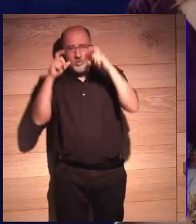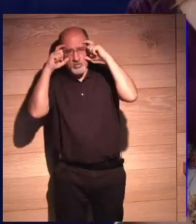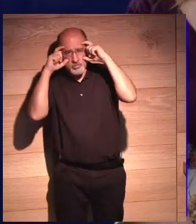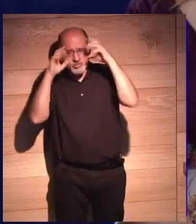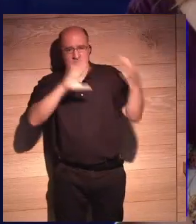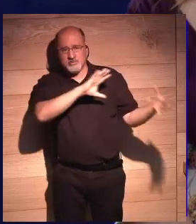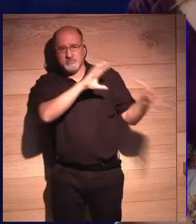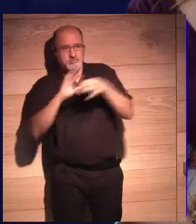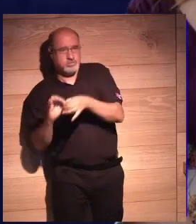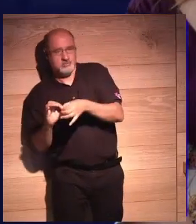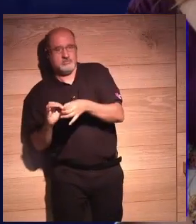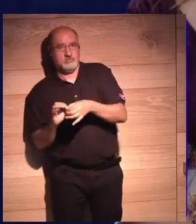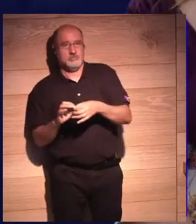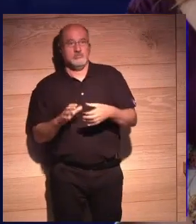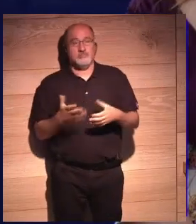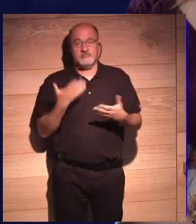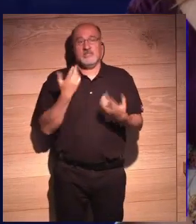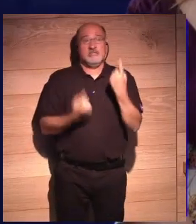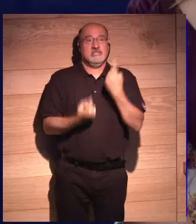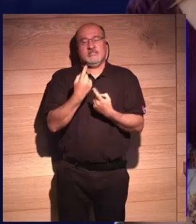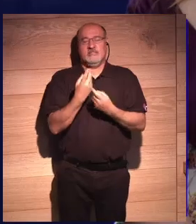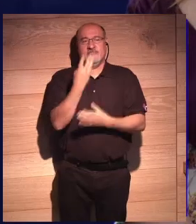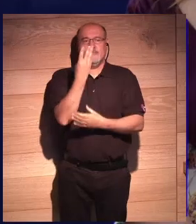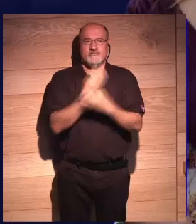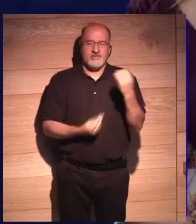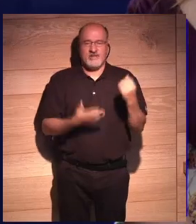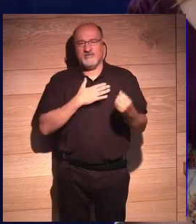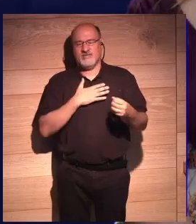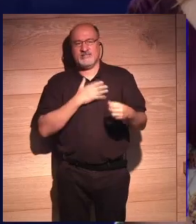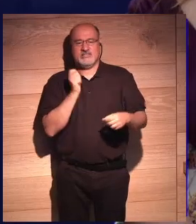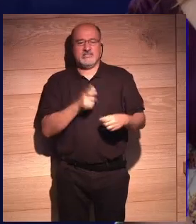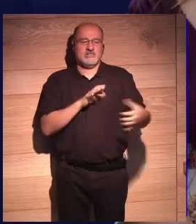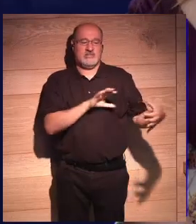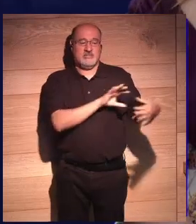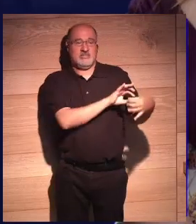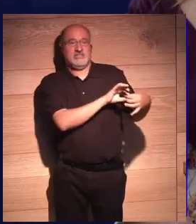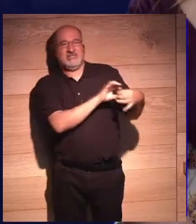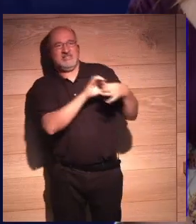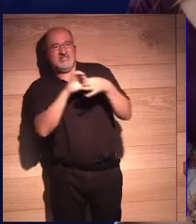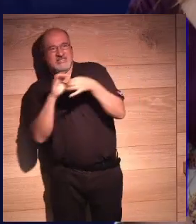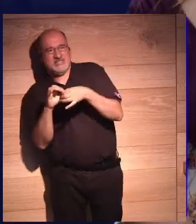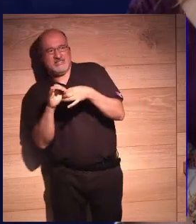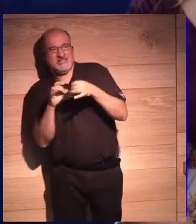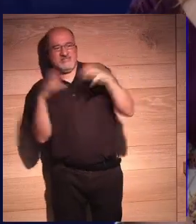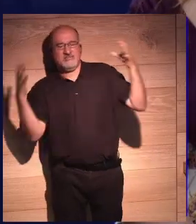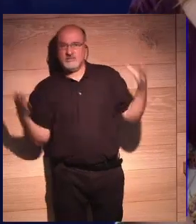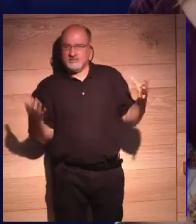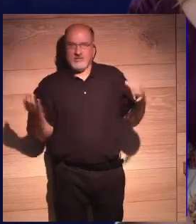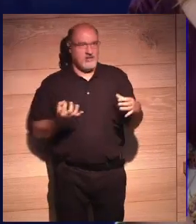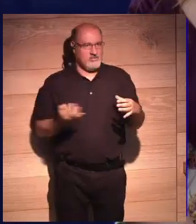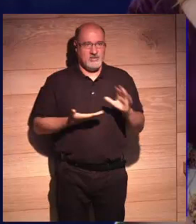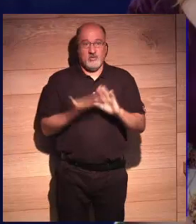link a real concept with a VR concept, and you need to evolve. as time goes by. Sometimes we